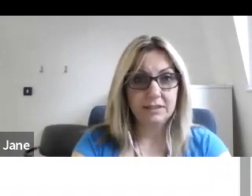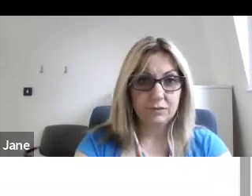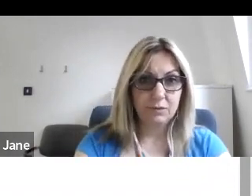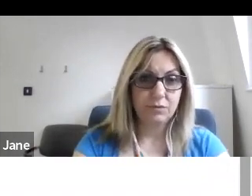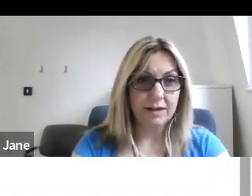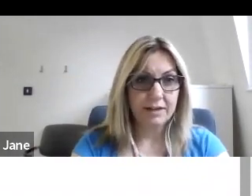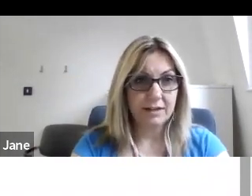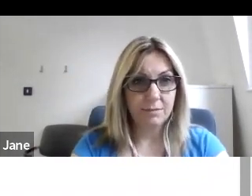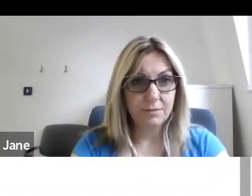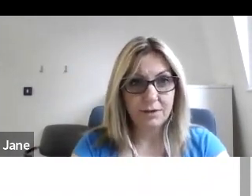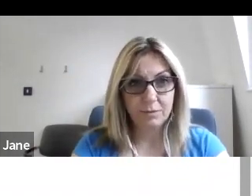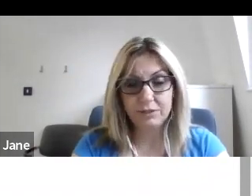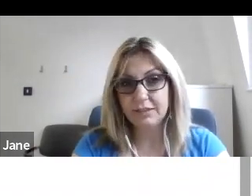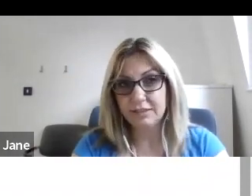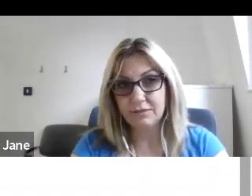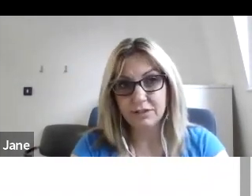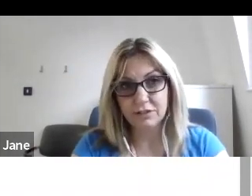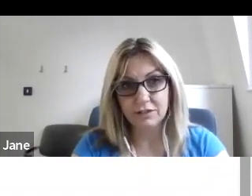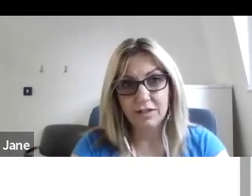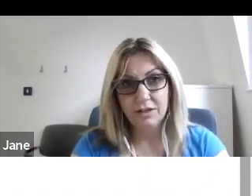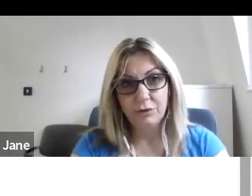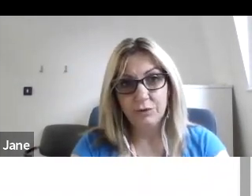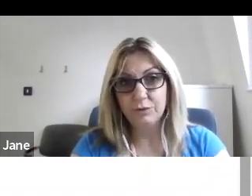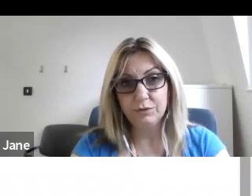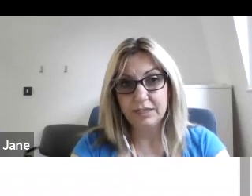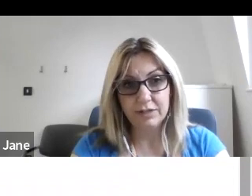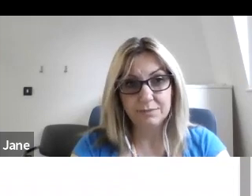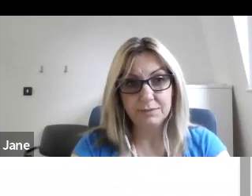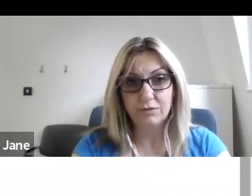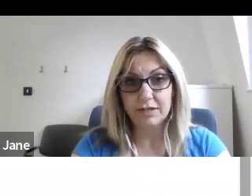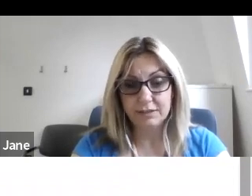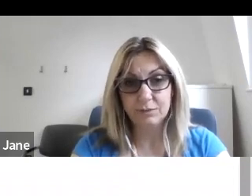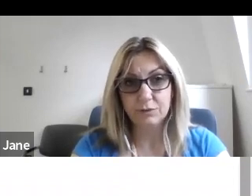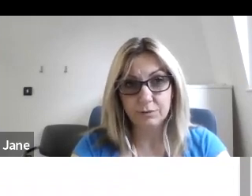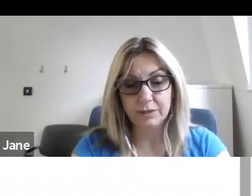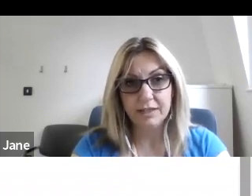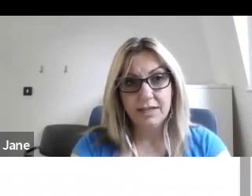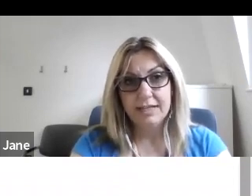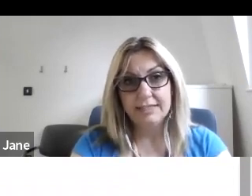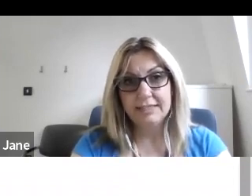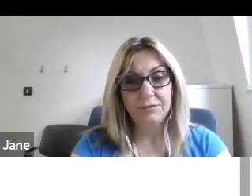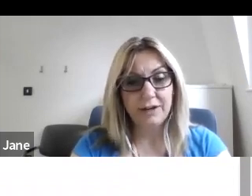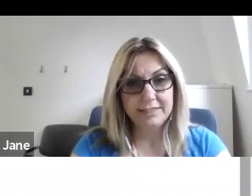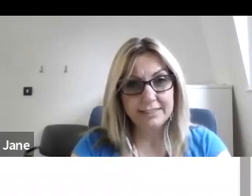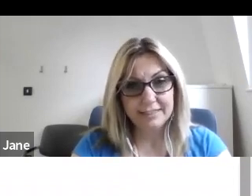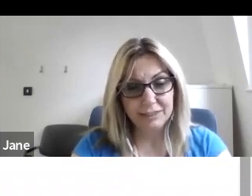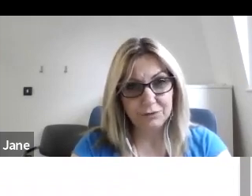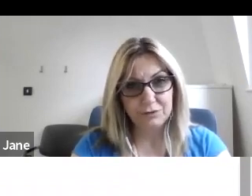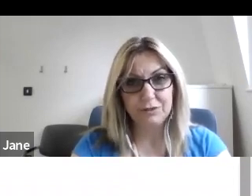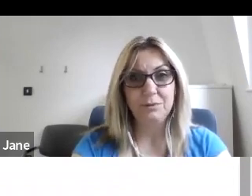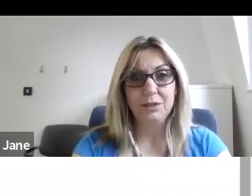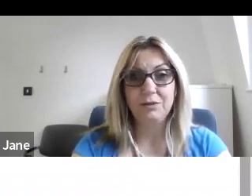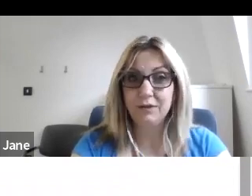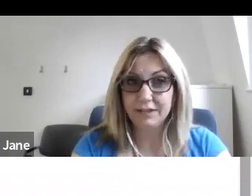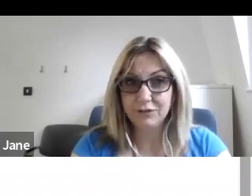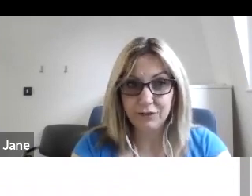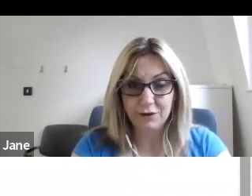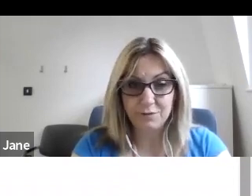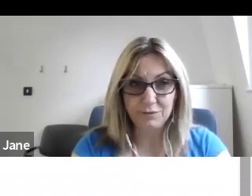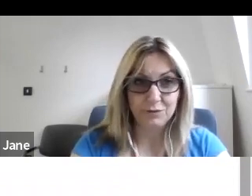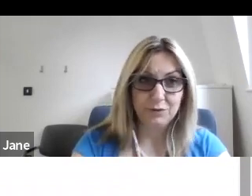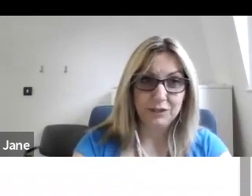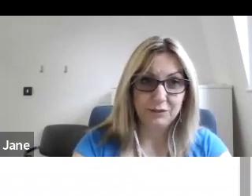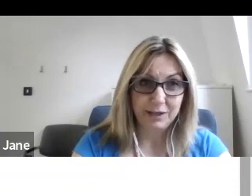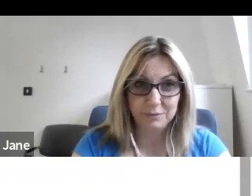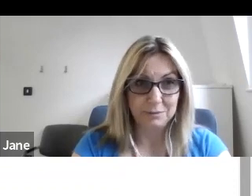person into the right therapeutic intervention or direct them to the right support. But it's that phrase, isn't it? You've got to put your own life jacket